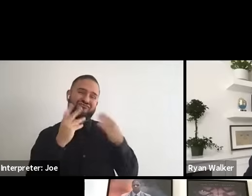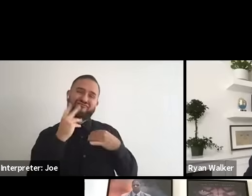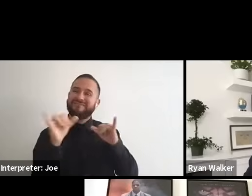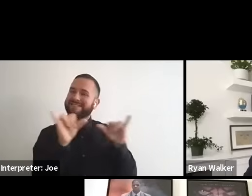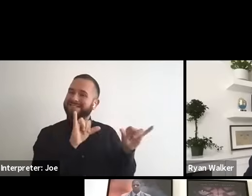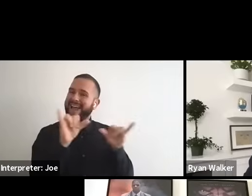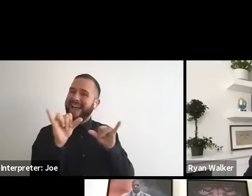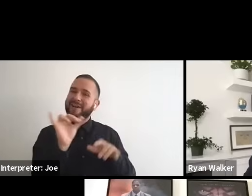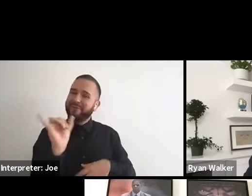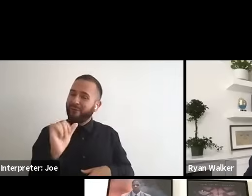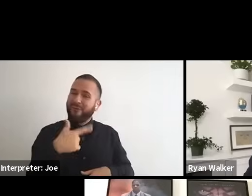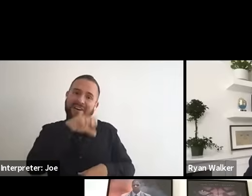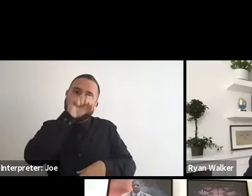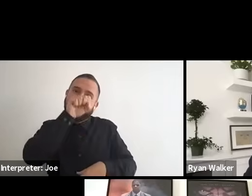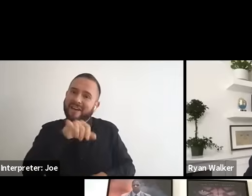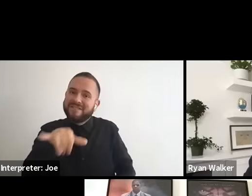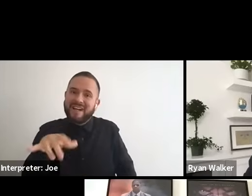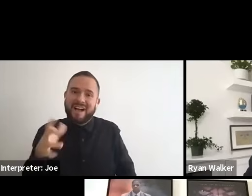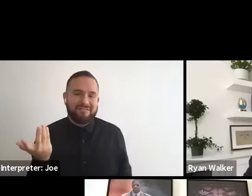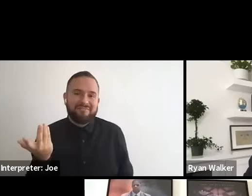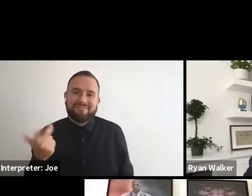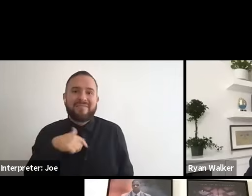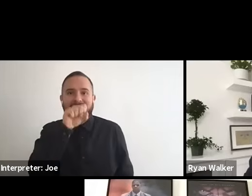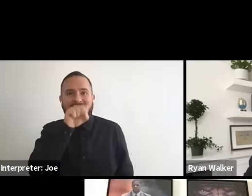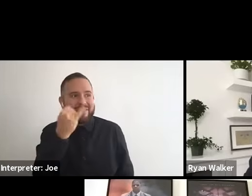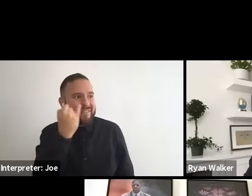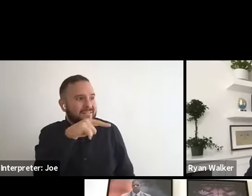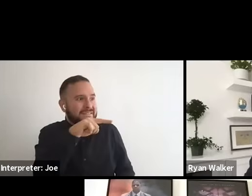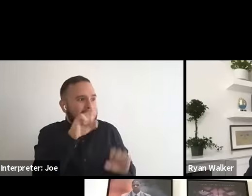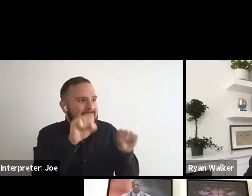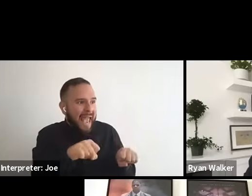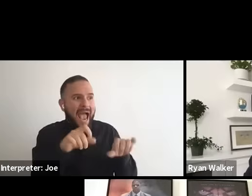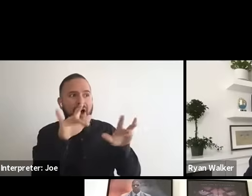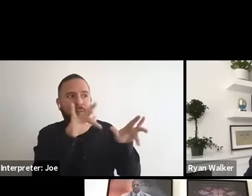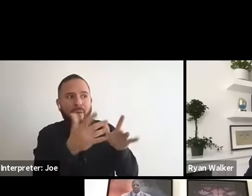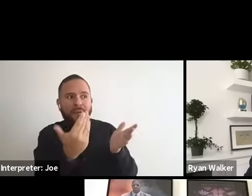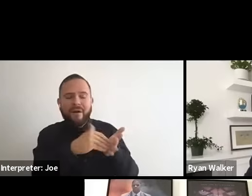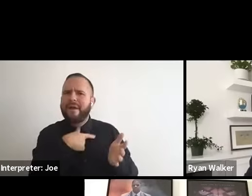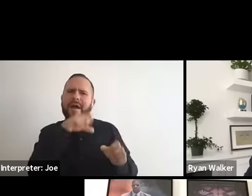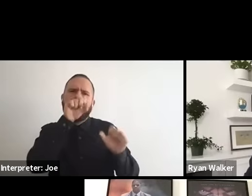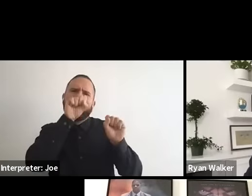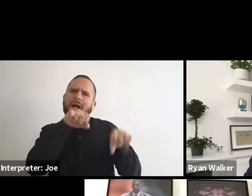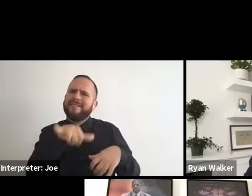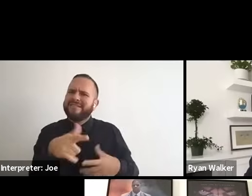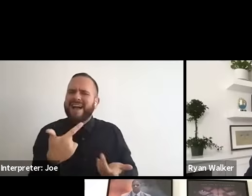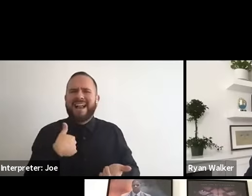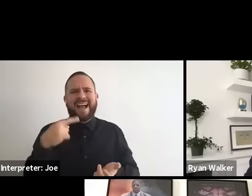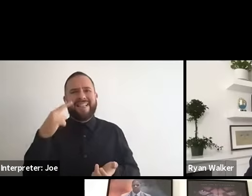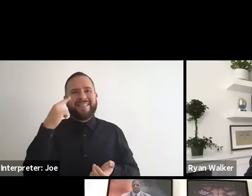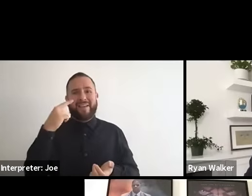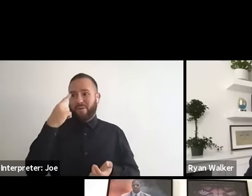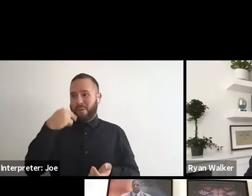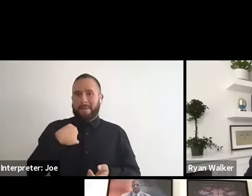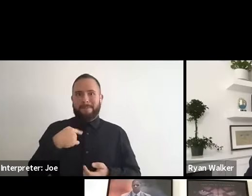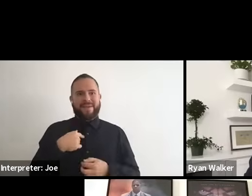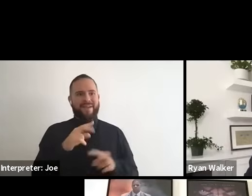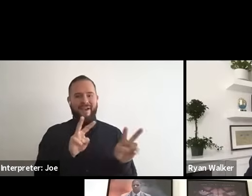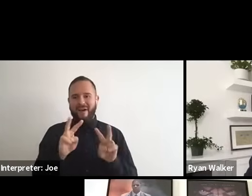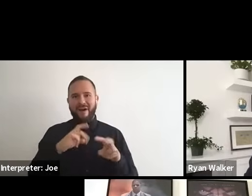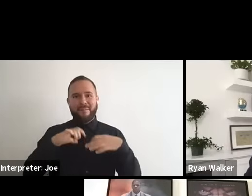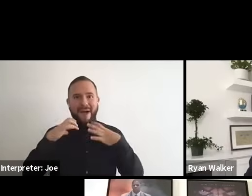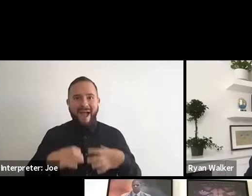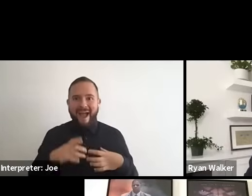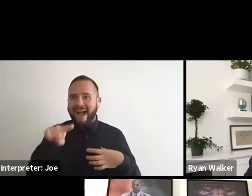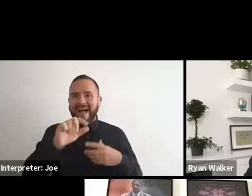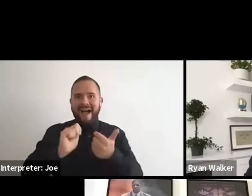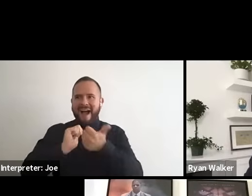I love that. I love when they can do that. There's nothing more gratifying to me than have my clients compete